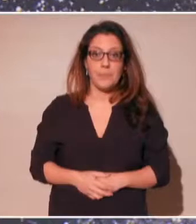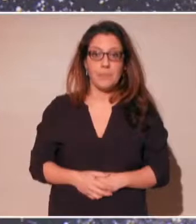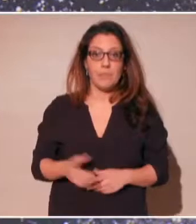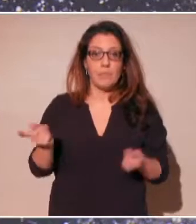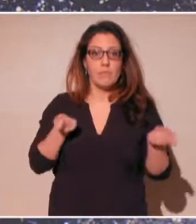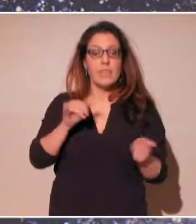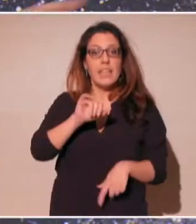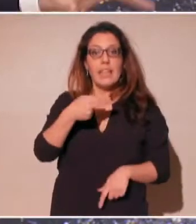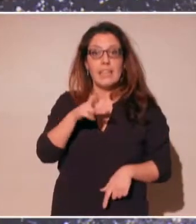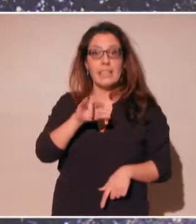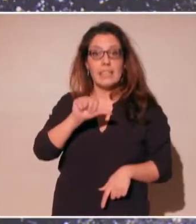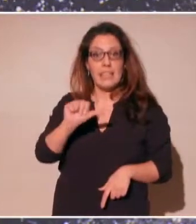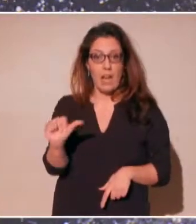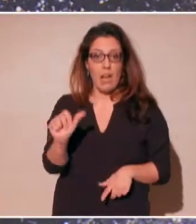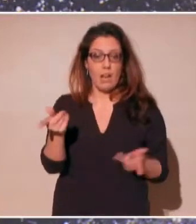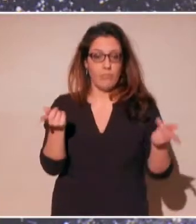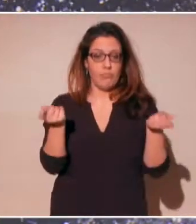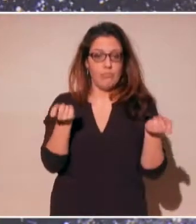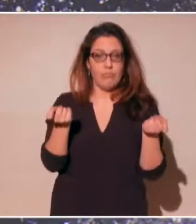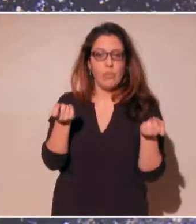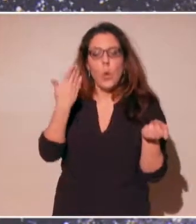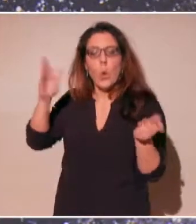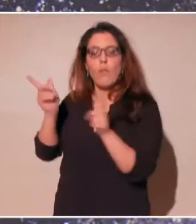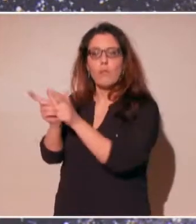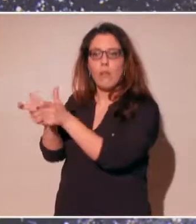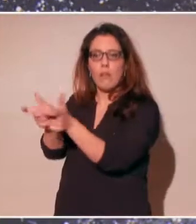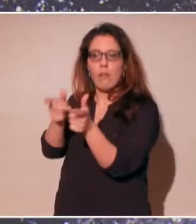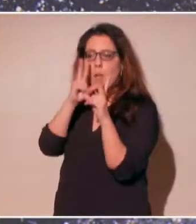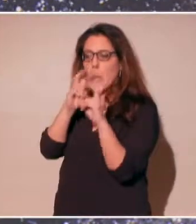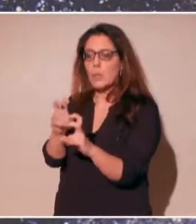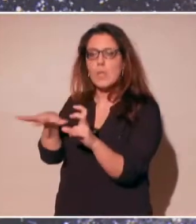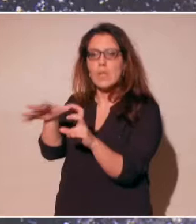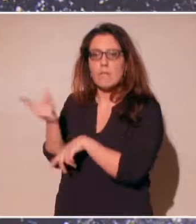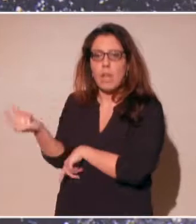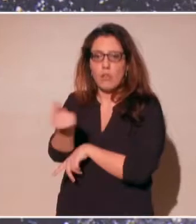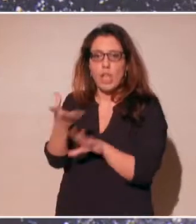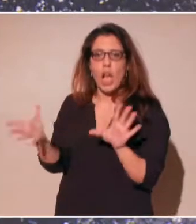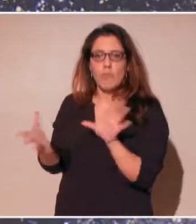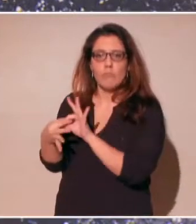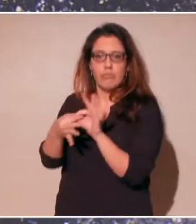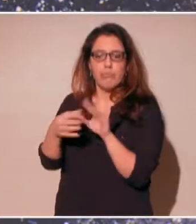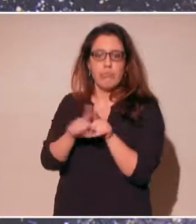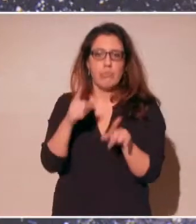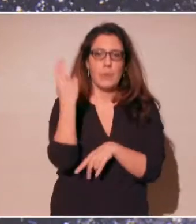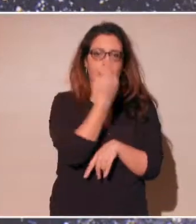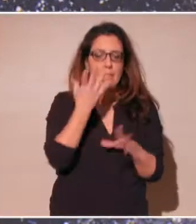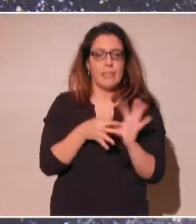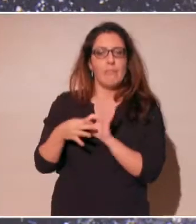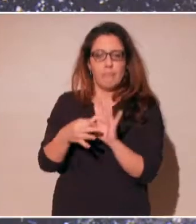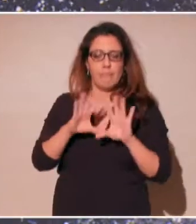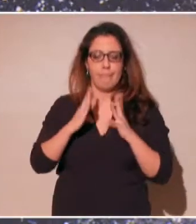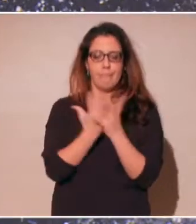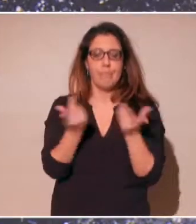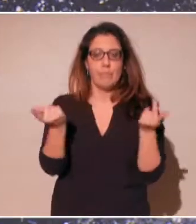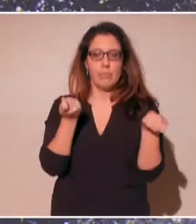for AI. It'll be coordinated by INRIA with the other research institutes that are partners and with